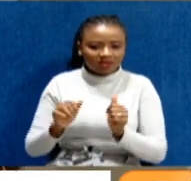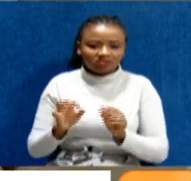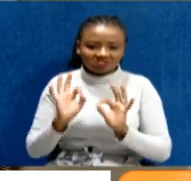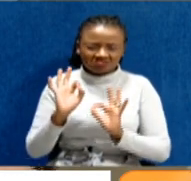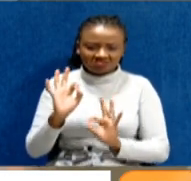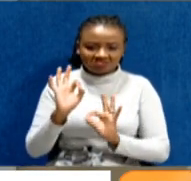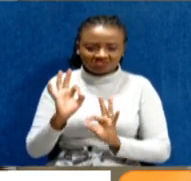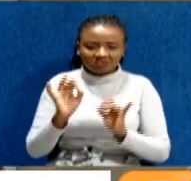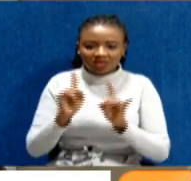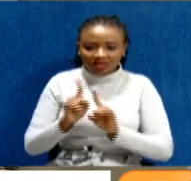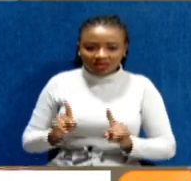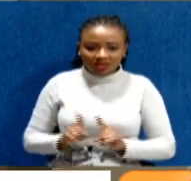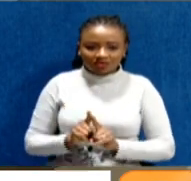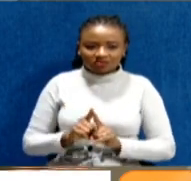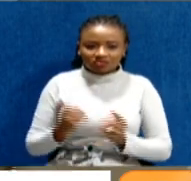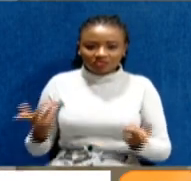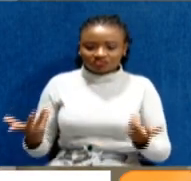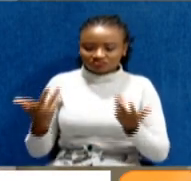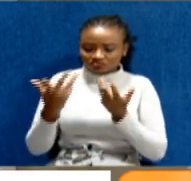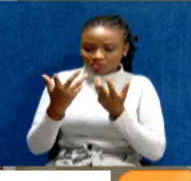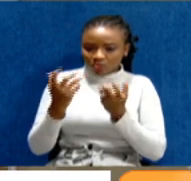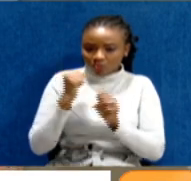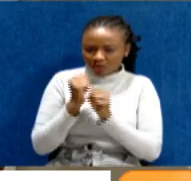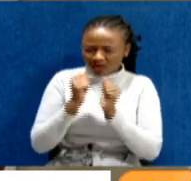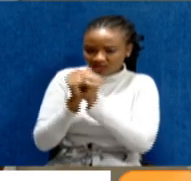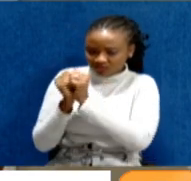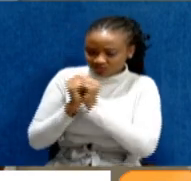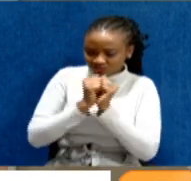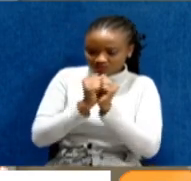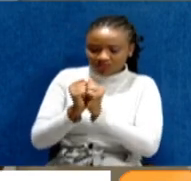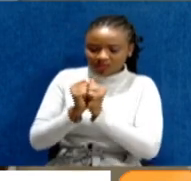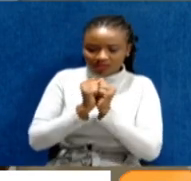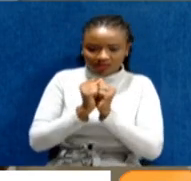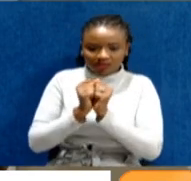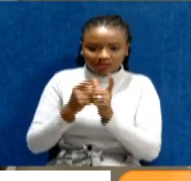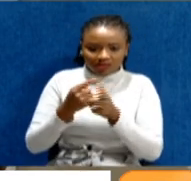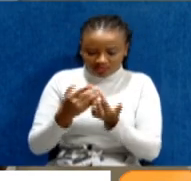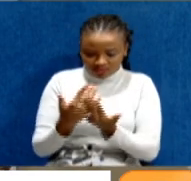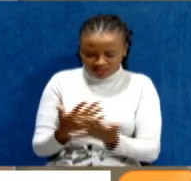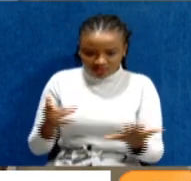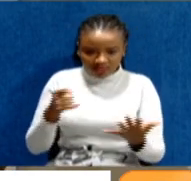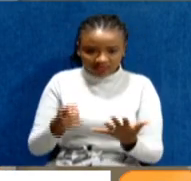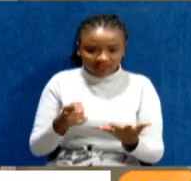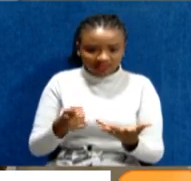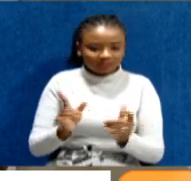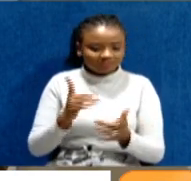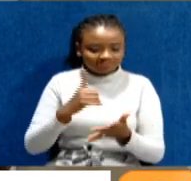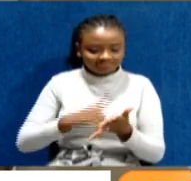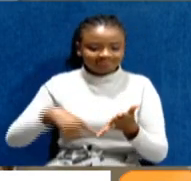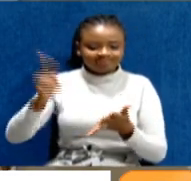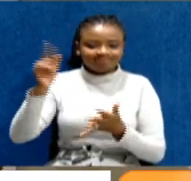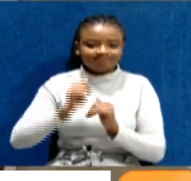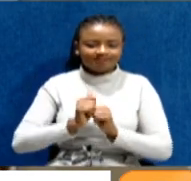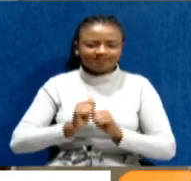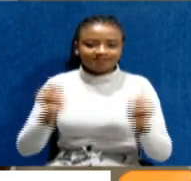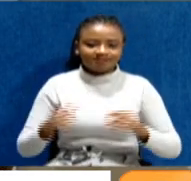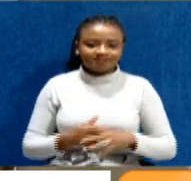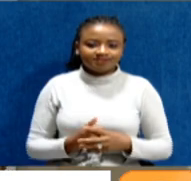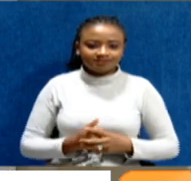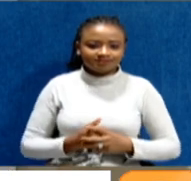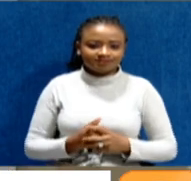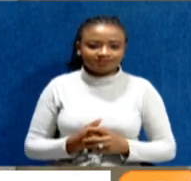importance of coming together, as Rosina says, mm-hmm, so that their products are certified as organic. So I would